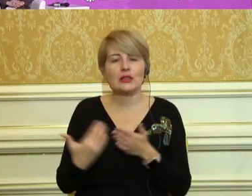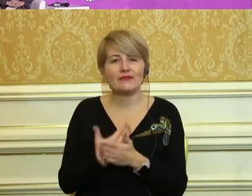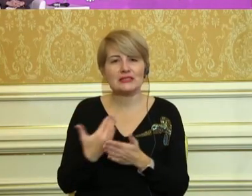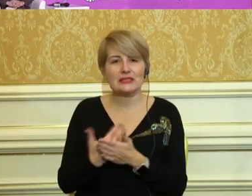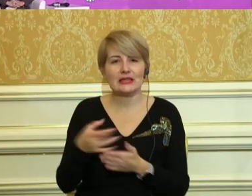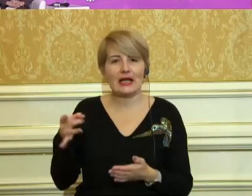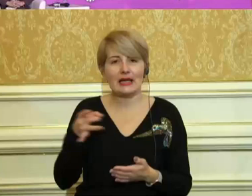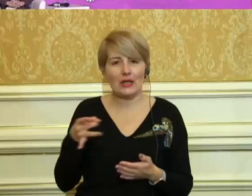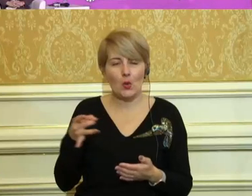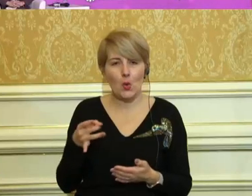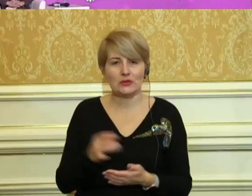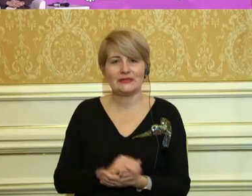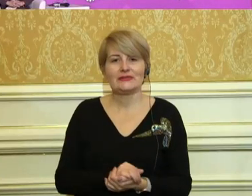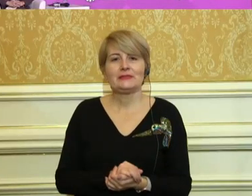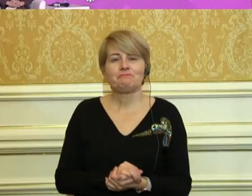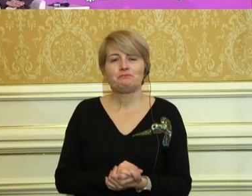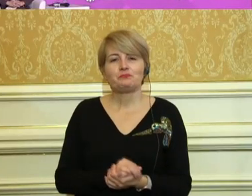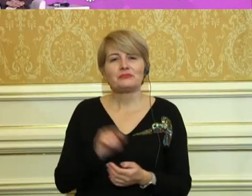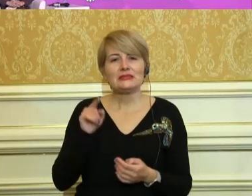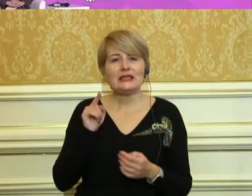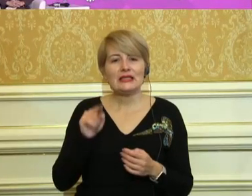very interesting Waterloo